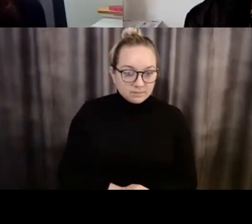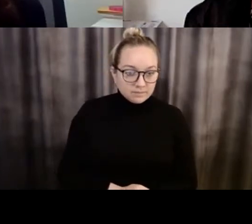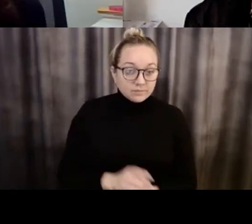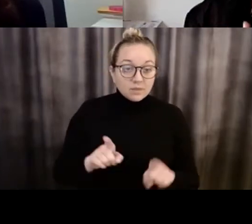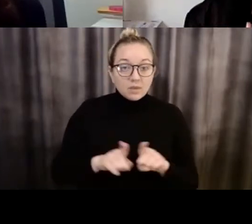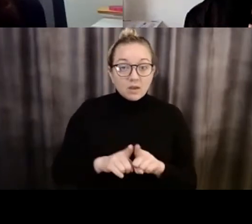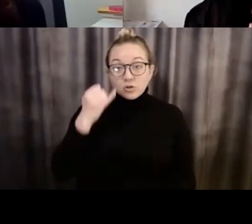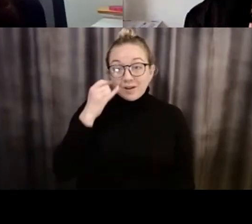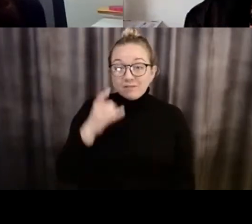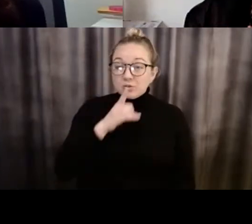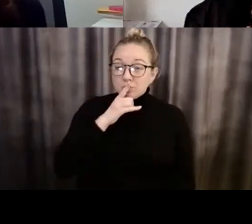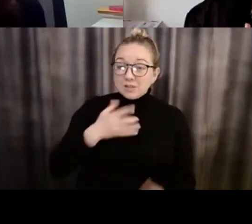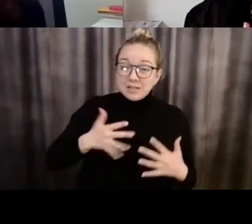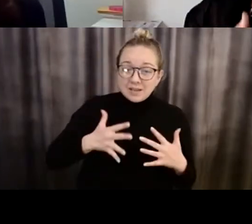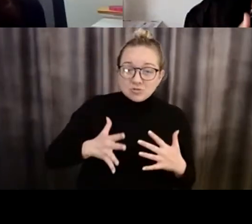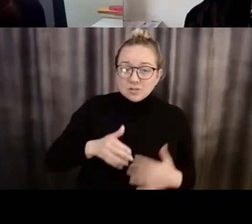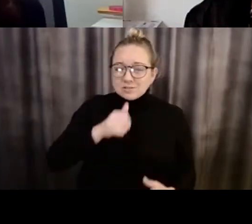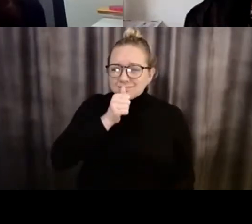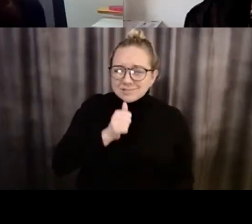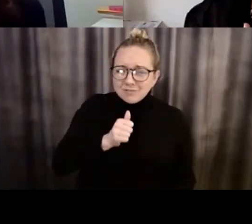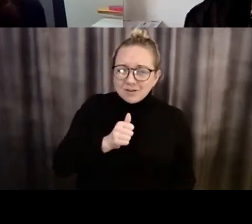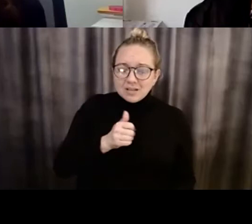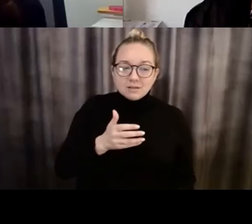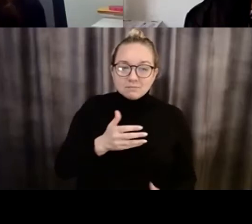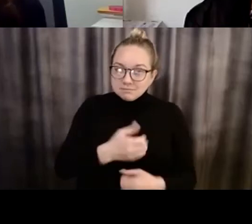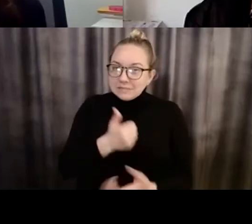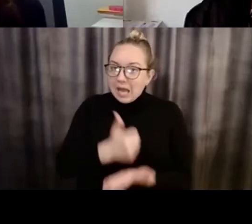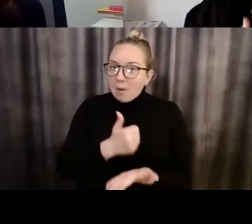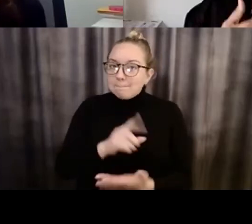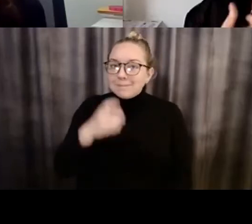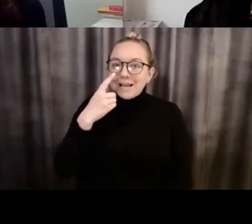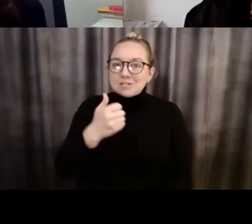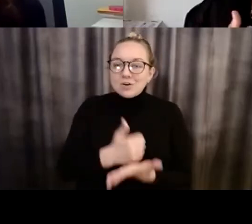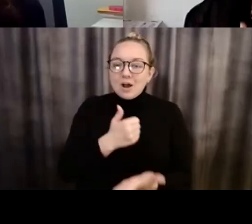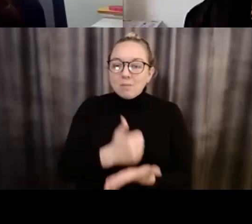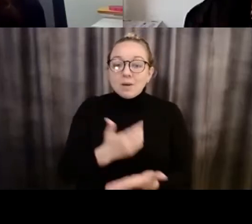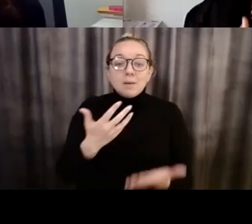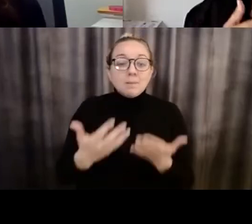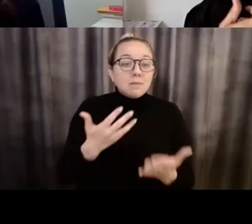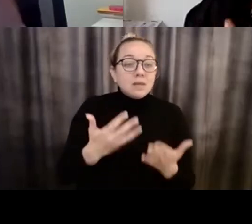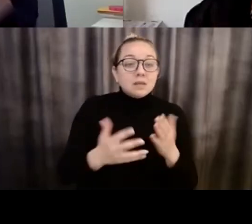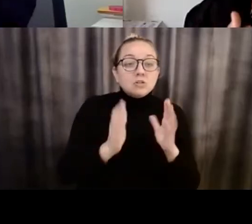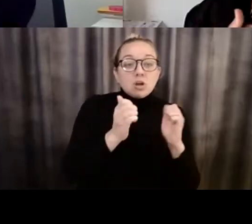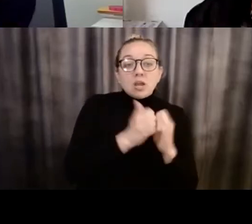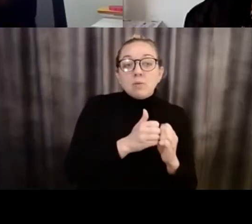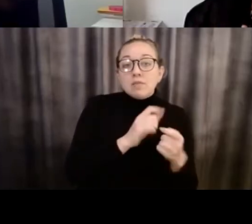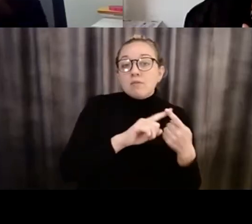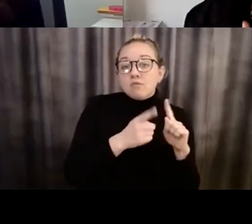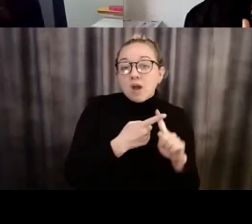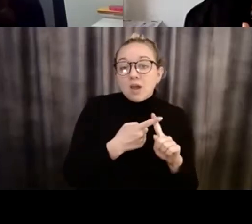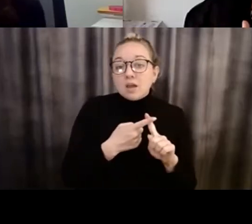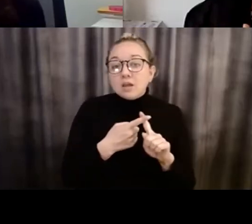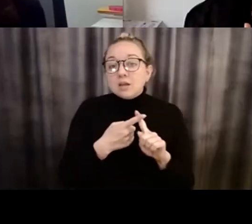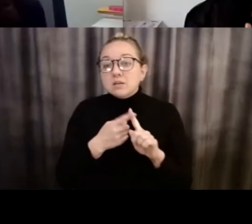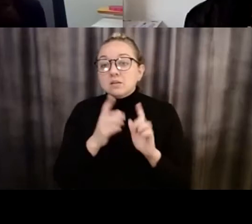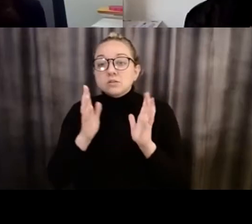and suffering, we don't want you to suffer. So get help, ask for help, whether it's talking to a friend, talking to somebody